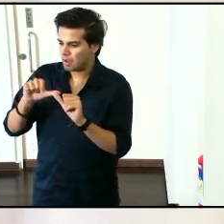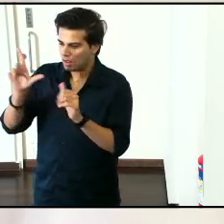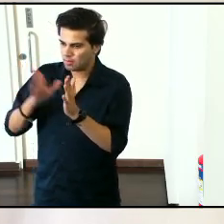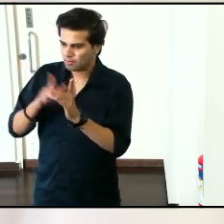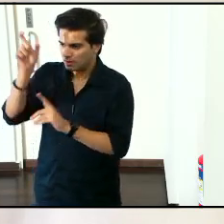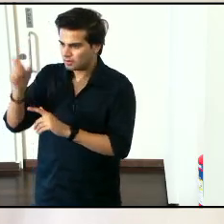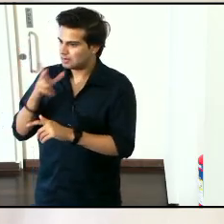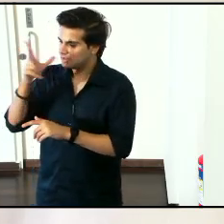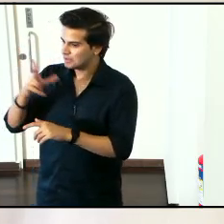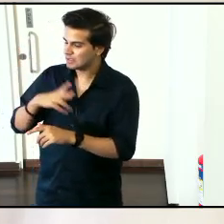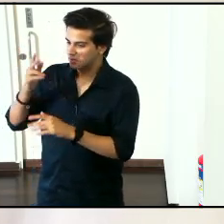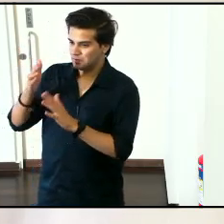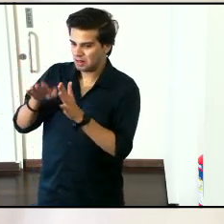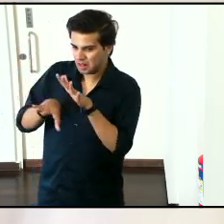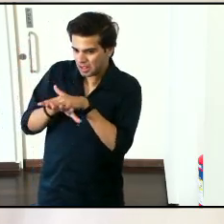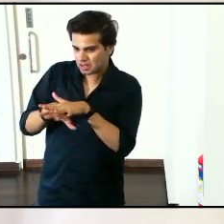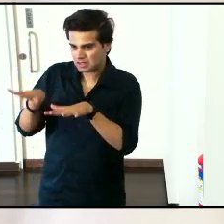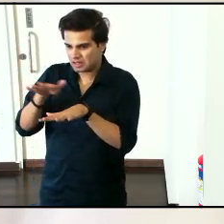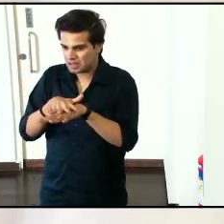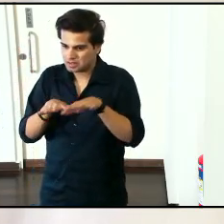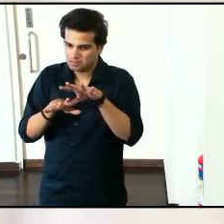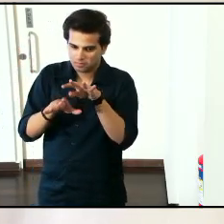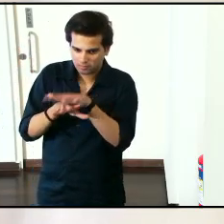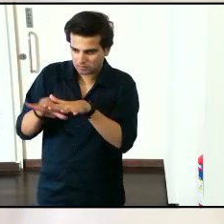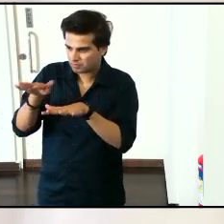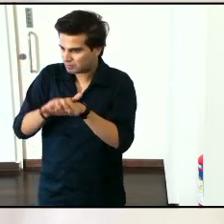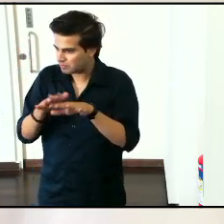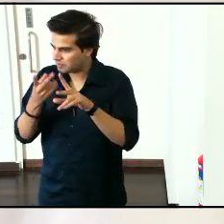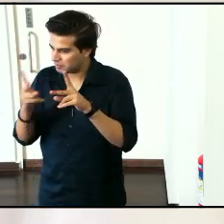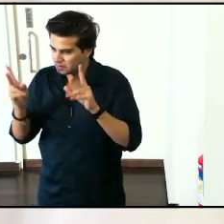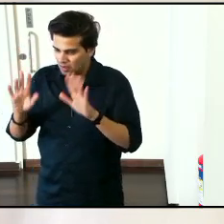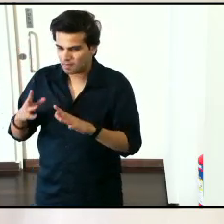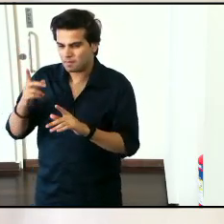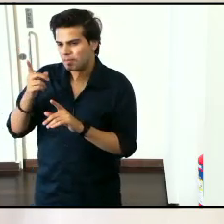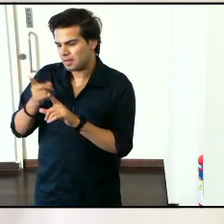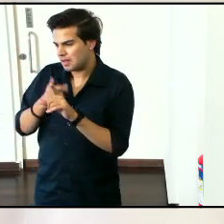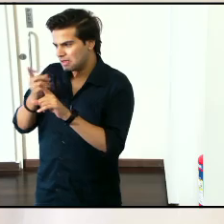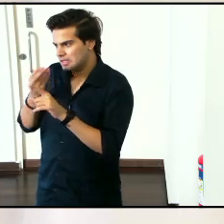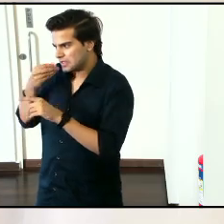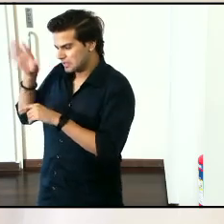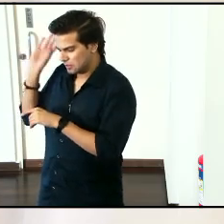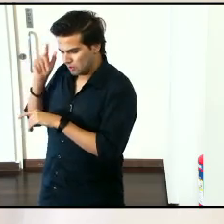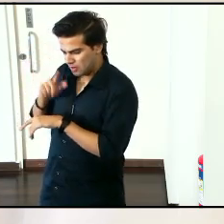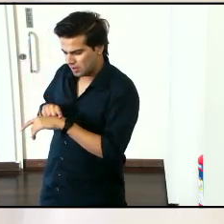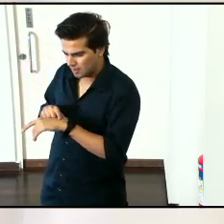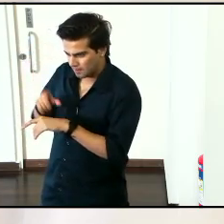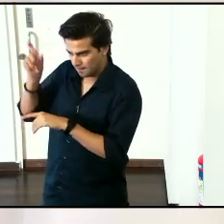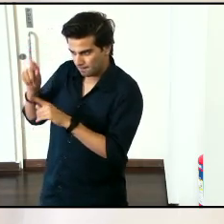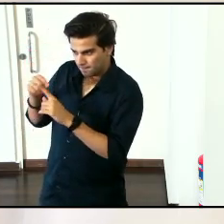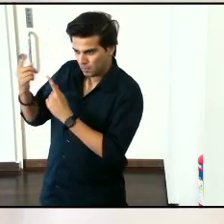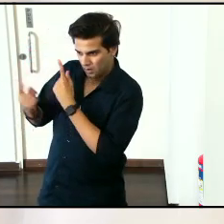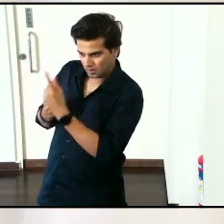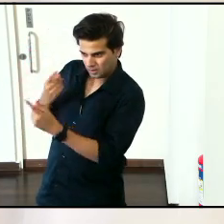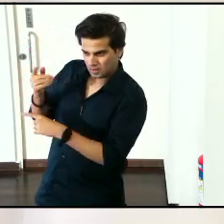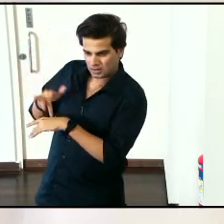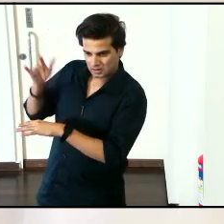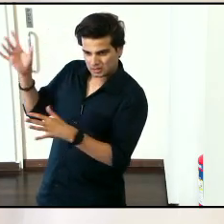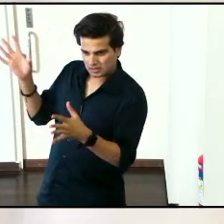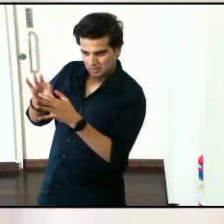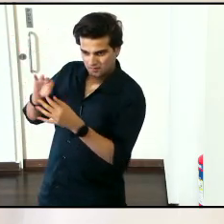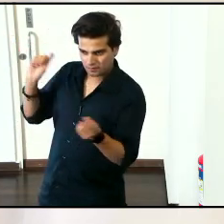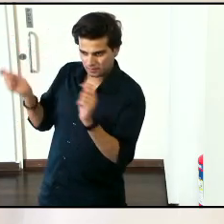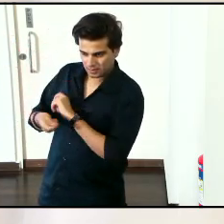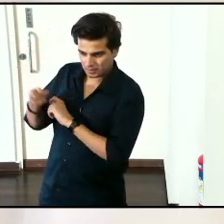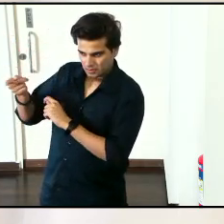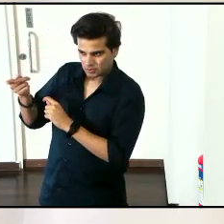layers of it that you could see. And some years ago, once the political dispensation changed, the